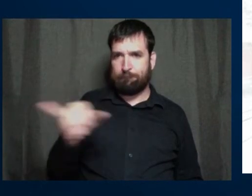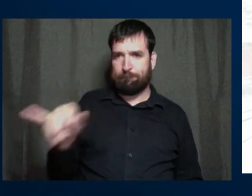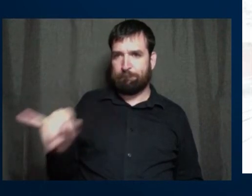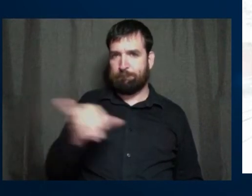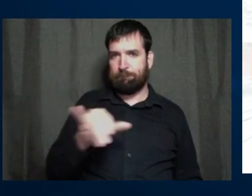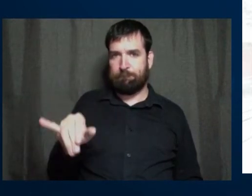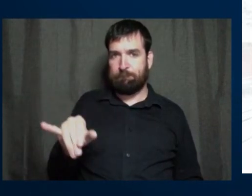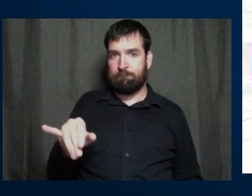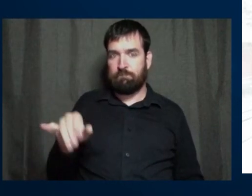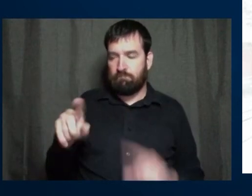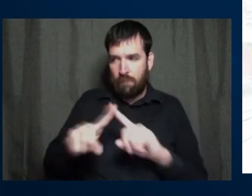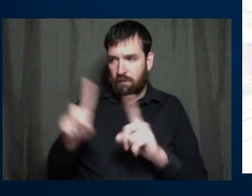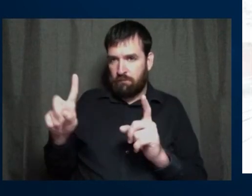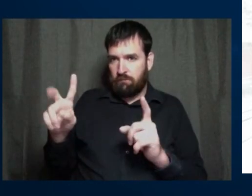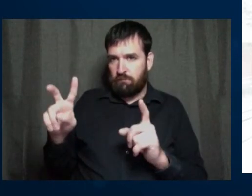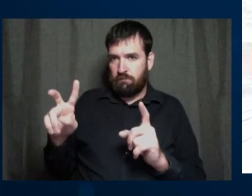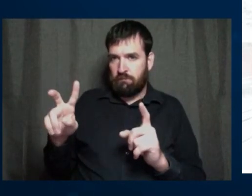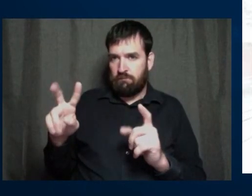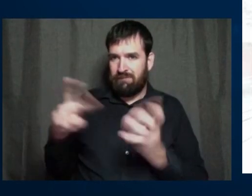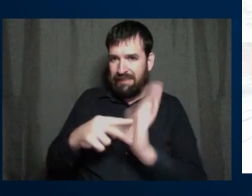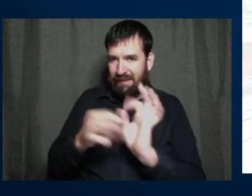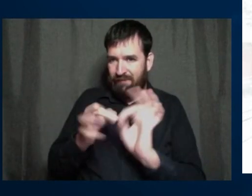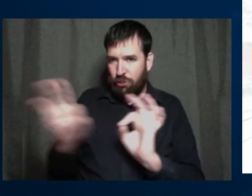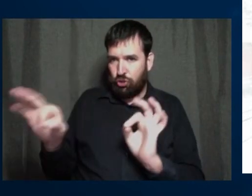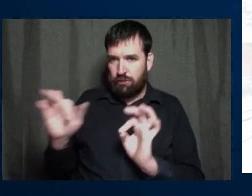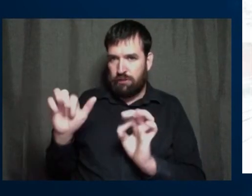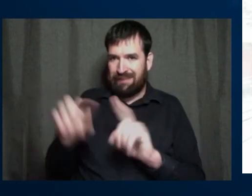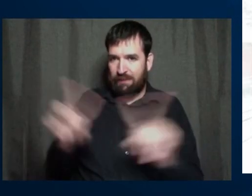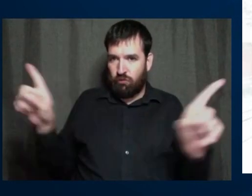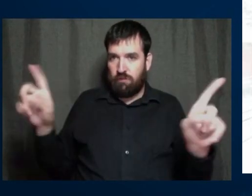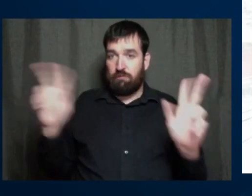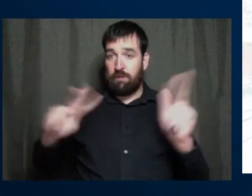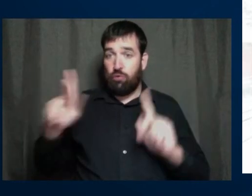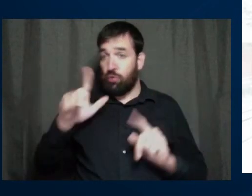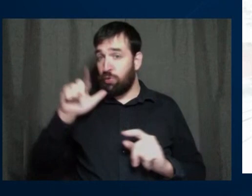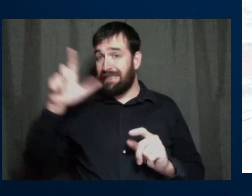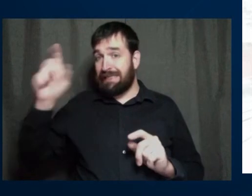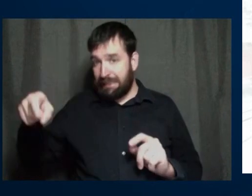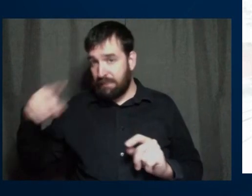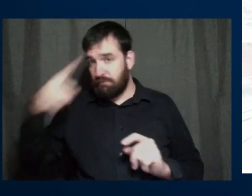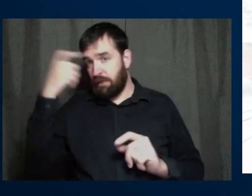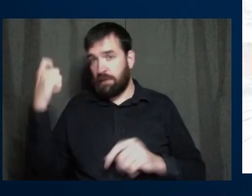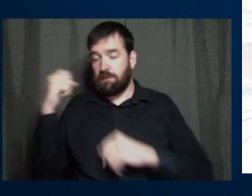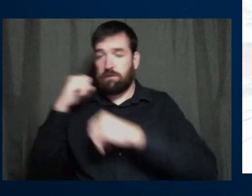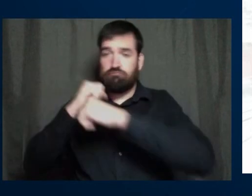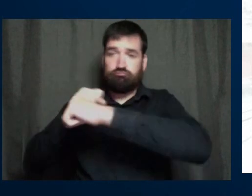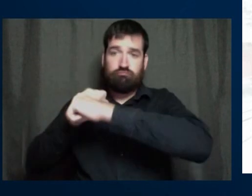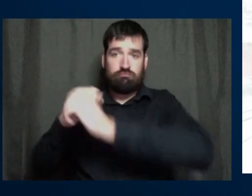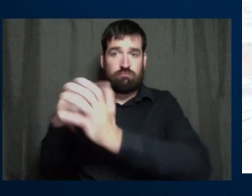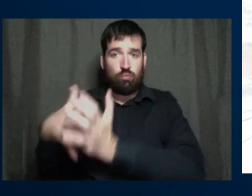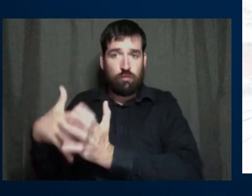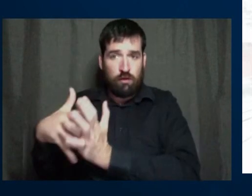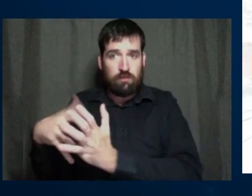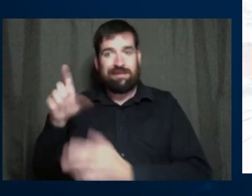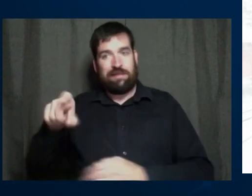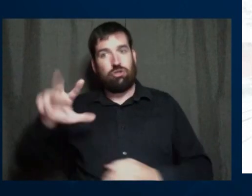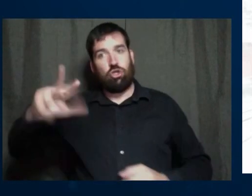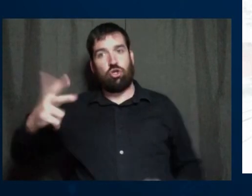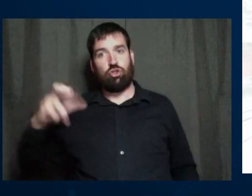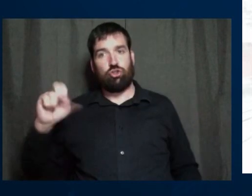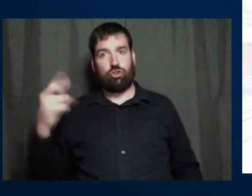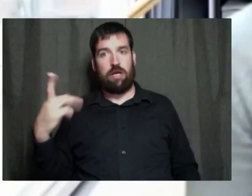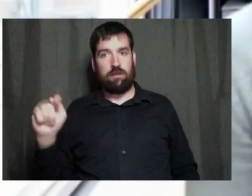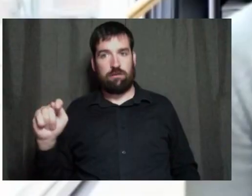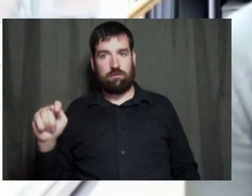definition is not the same, though, right? We're considered people who need it because they're immunocompromised need the third shot, correct? Like